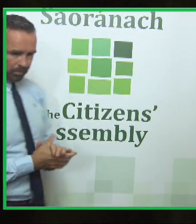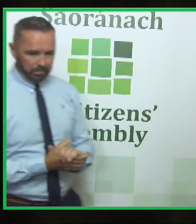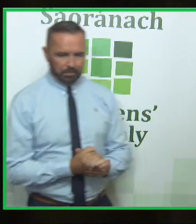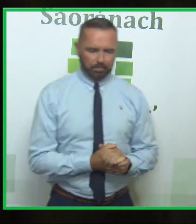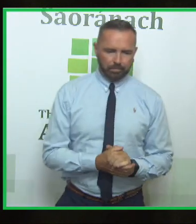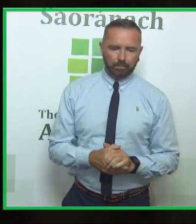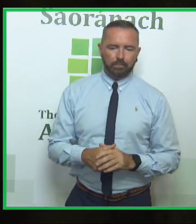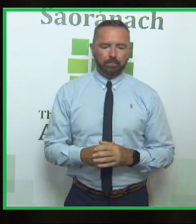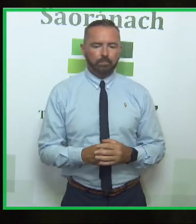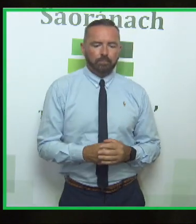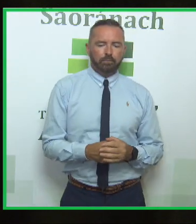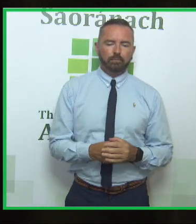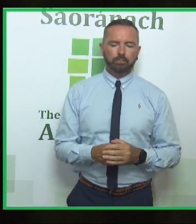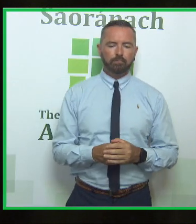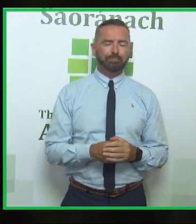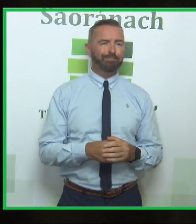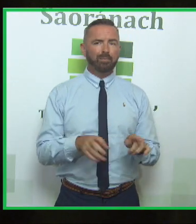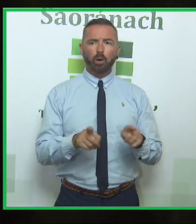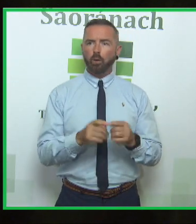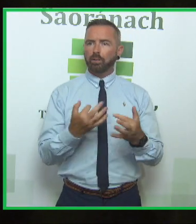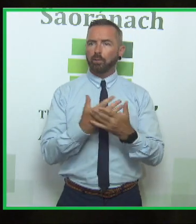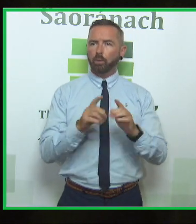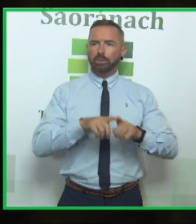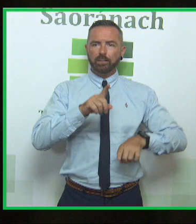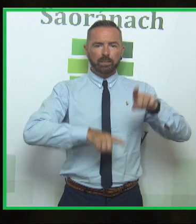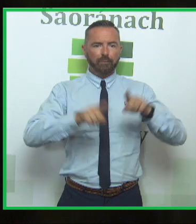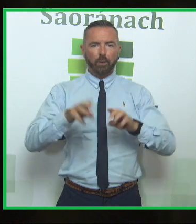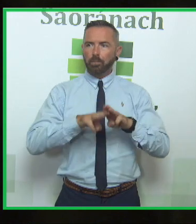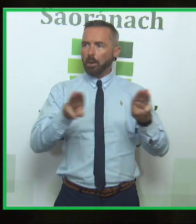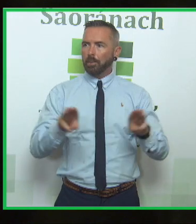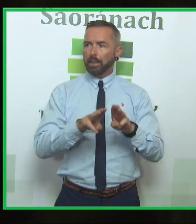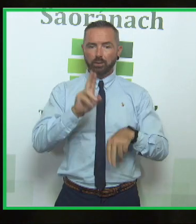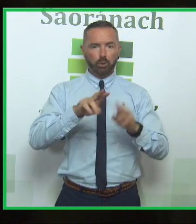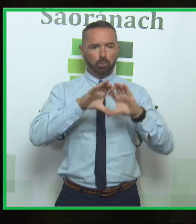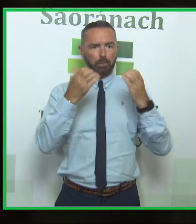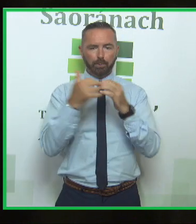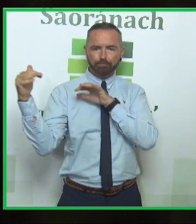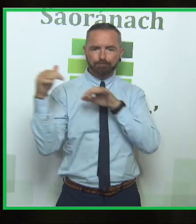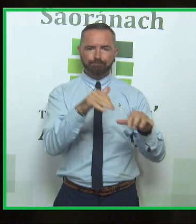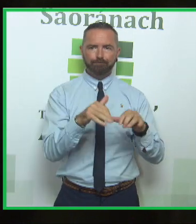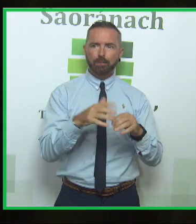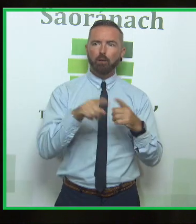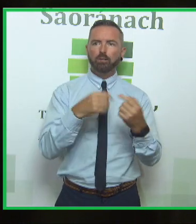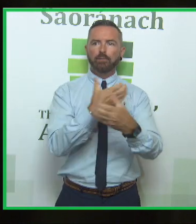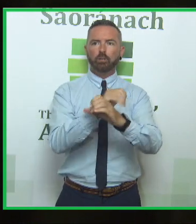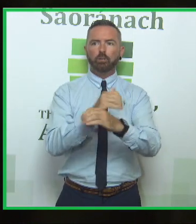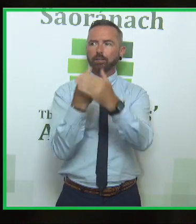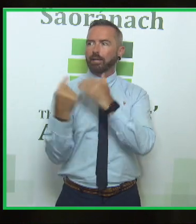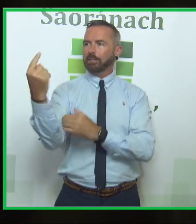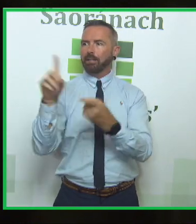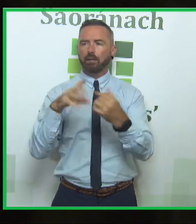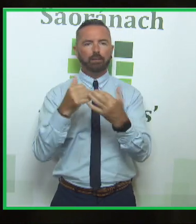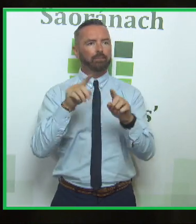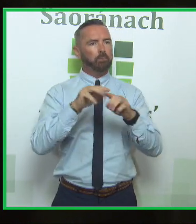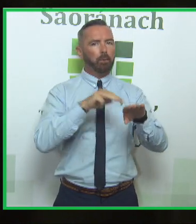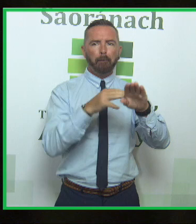new communities. You have really dense urban areas. You have then, rural isolation and all the challenges that come with